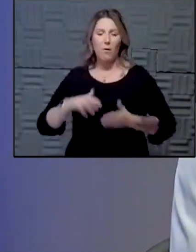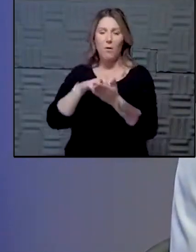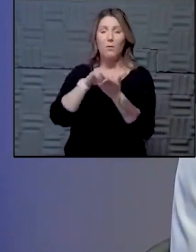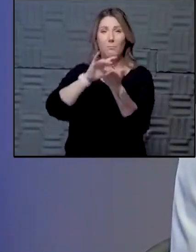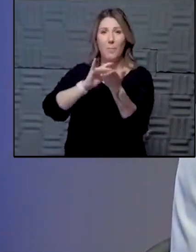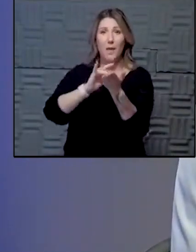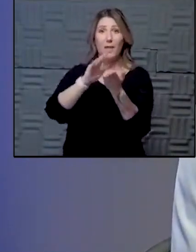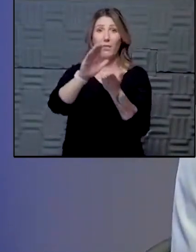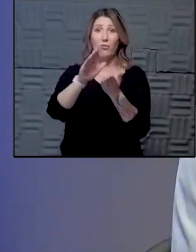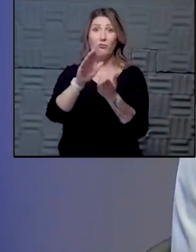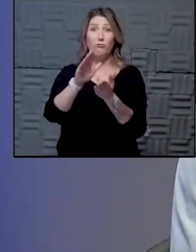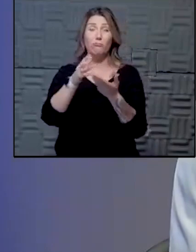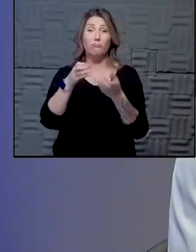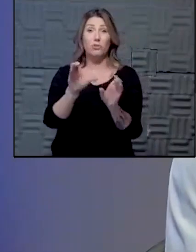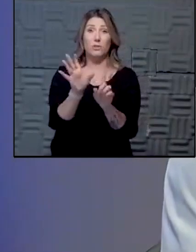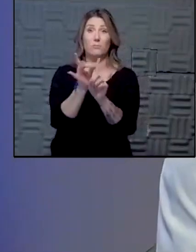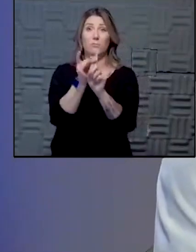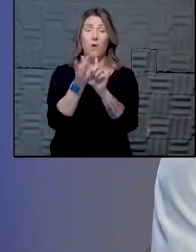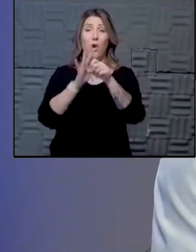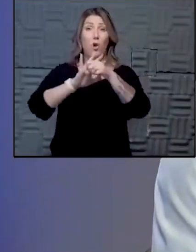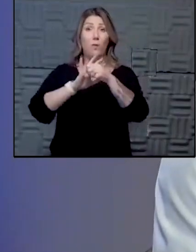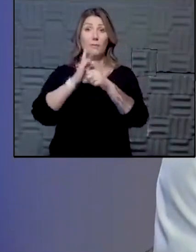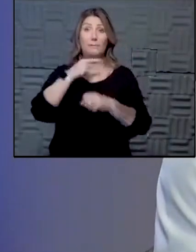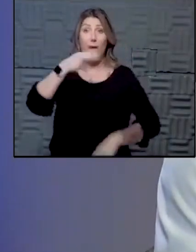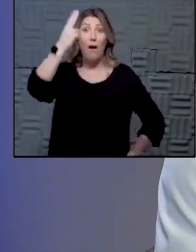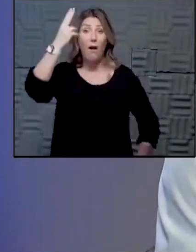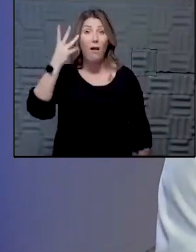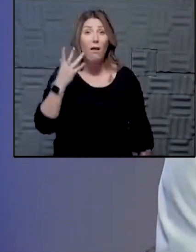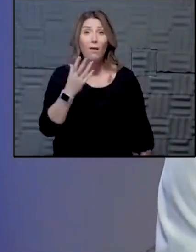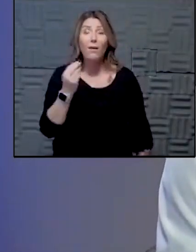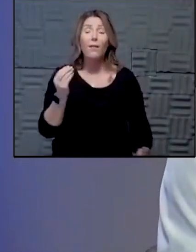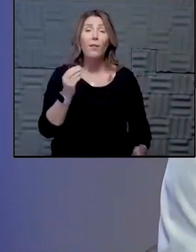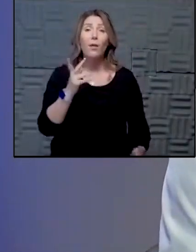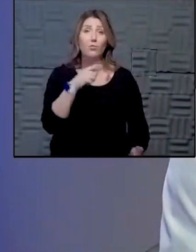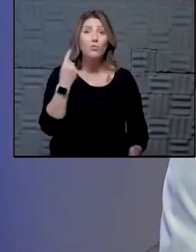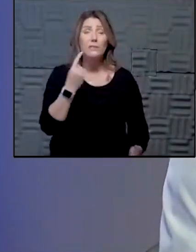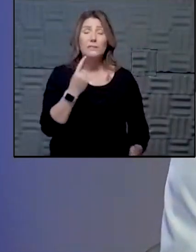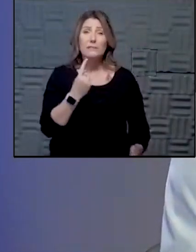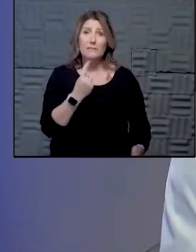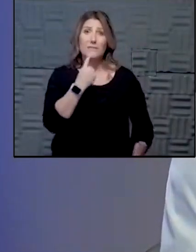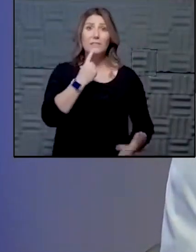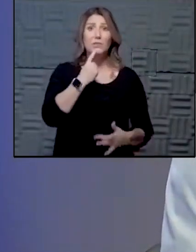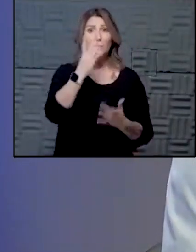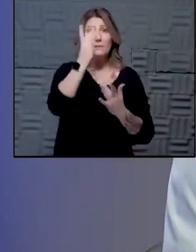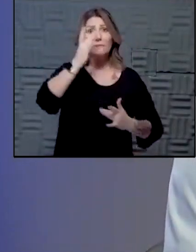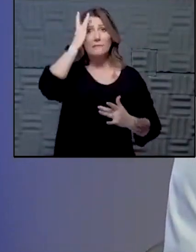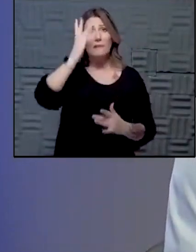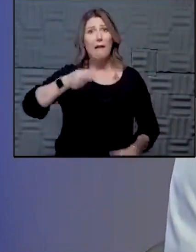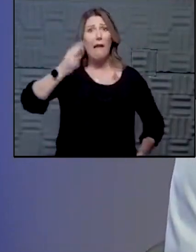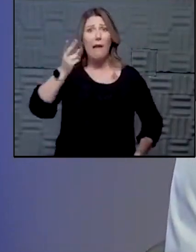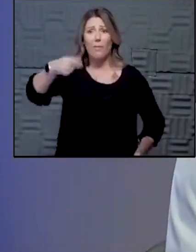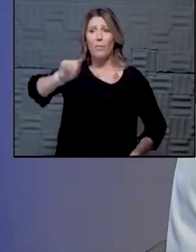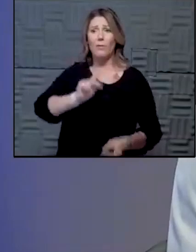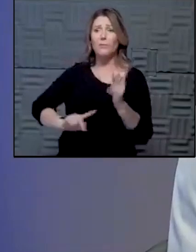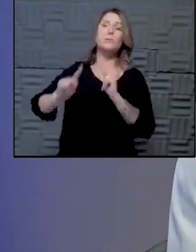their chance of getting COVID is higher, and their chance of risk of severe disease is higher. So we know that those people are out in our community, and we